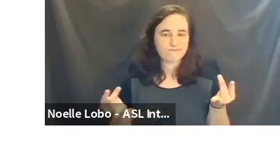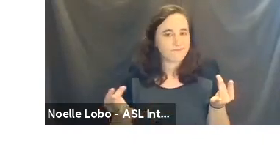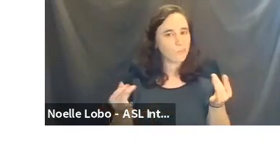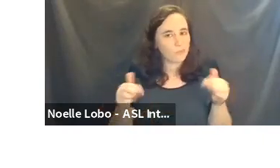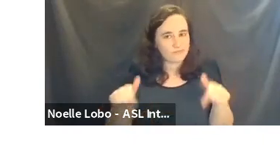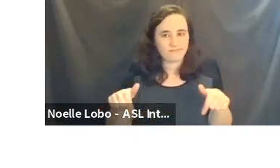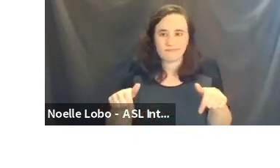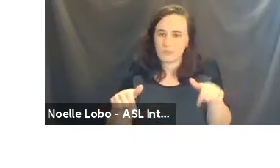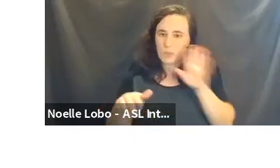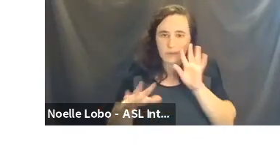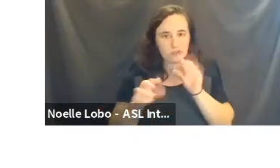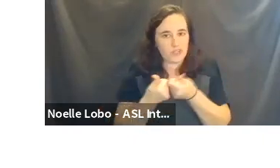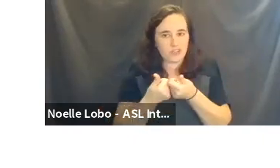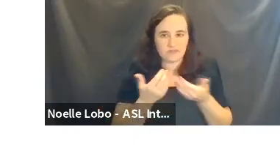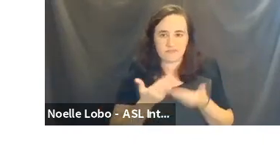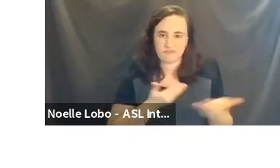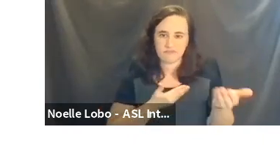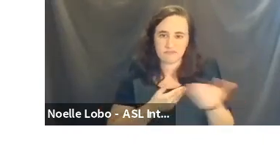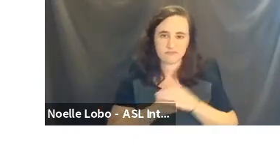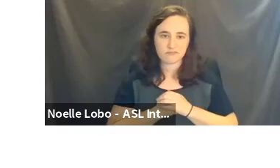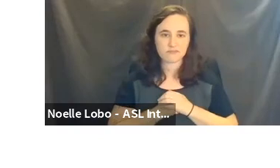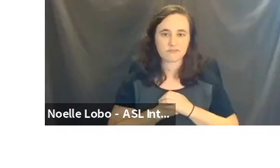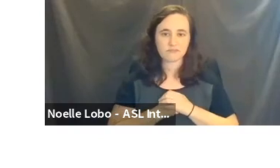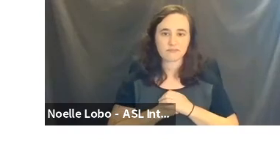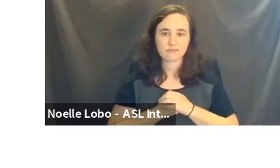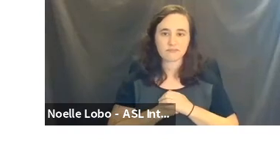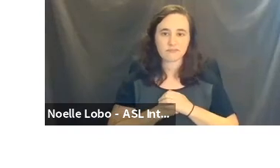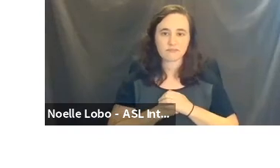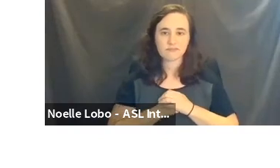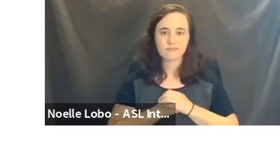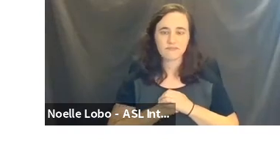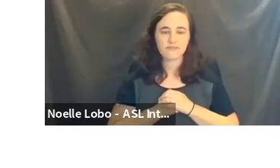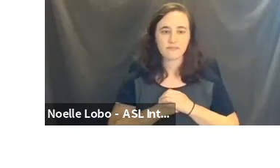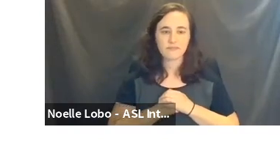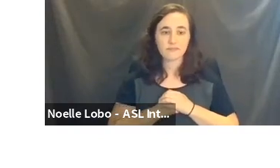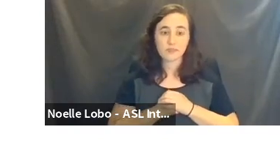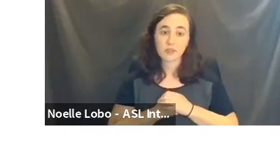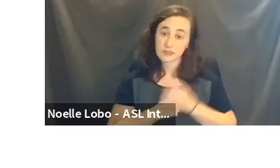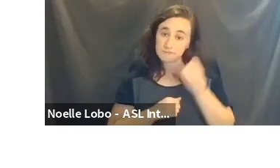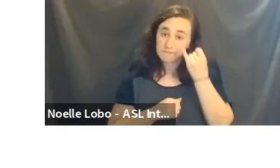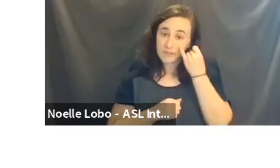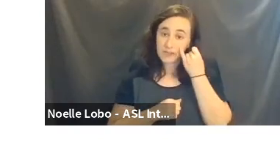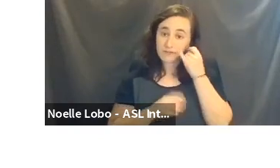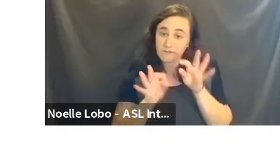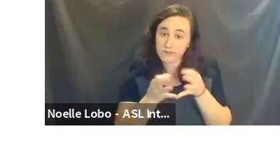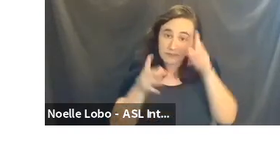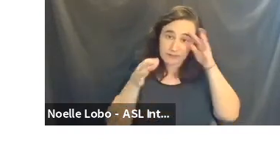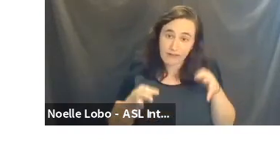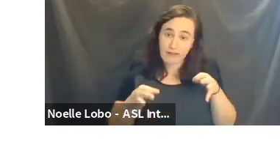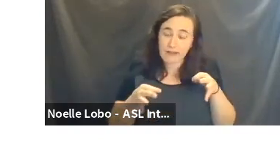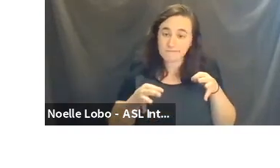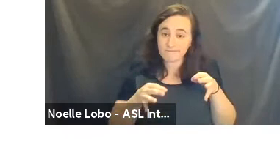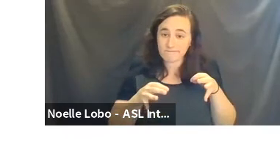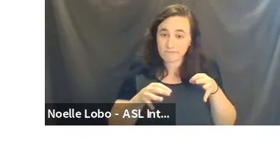year ahead. And finally, for those who choose to stay remote, or those districts that don't give